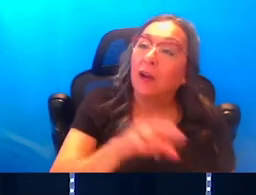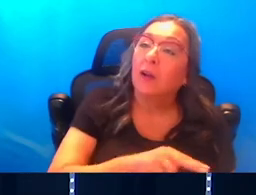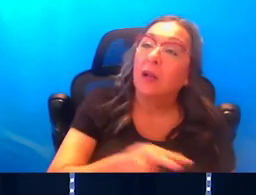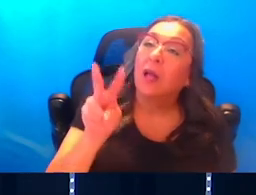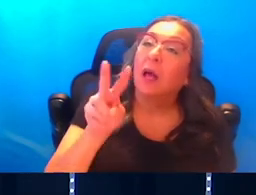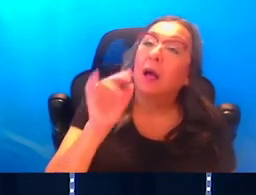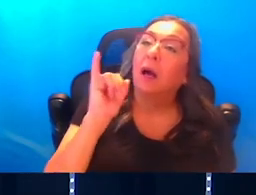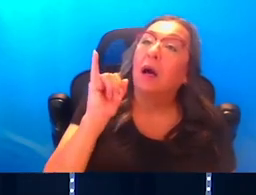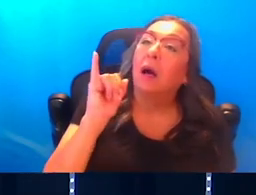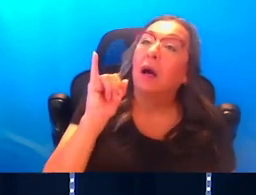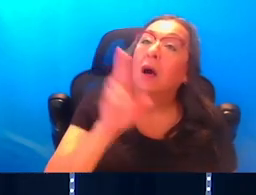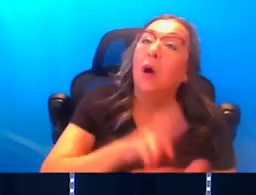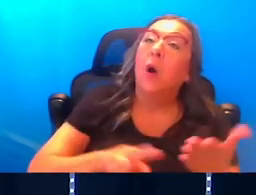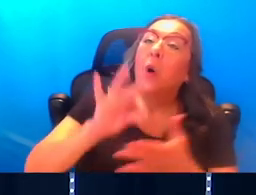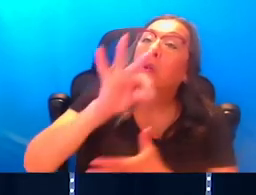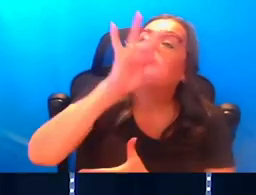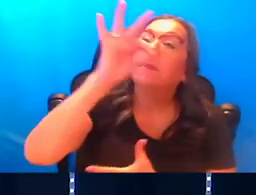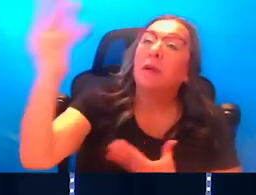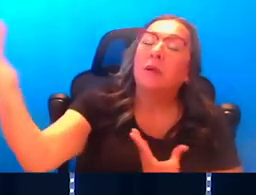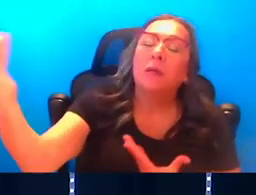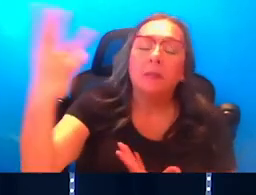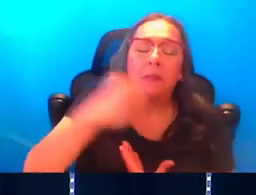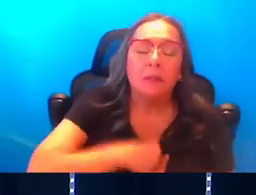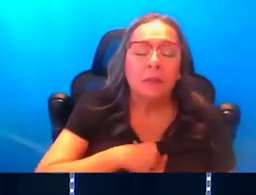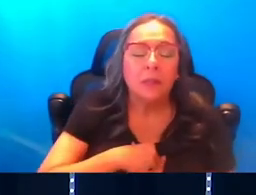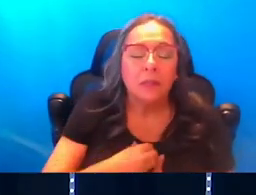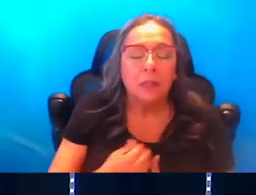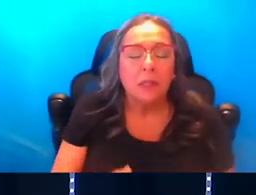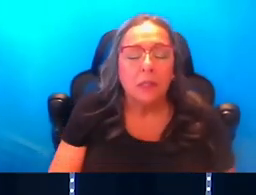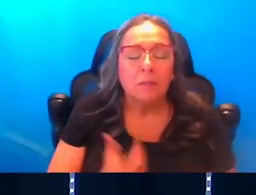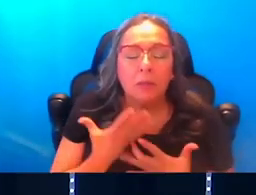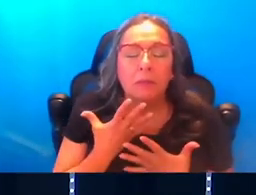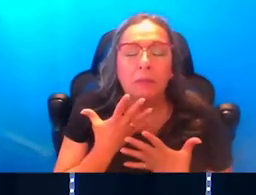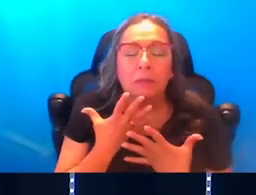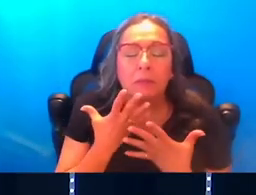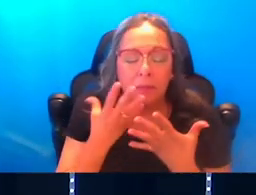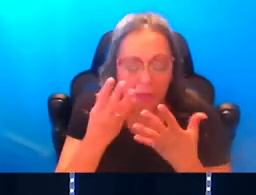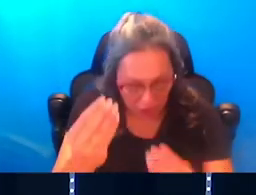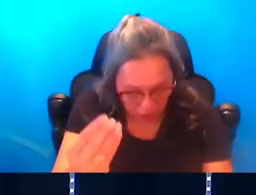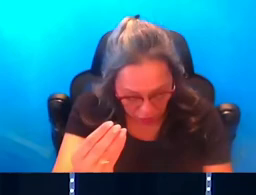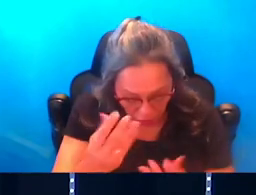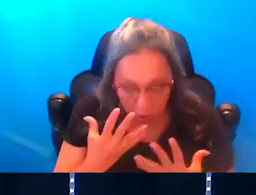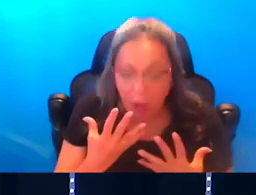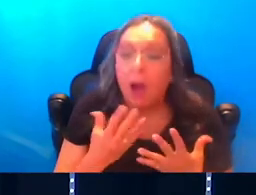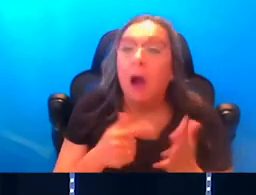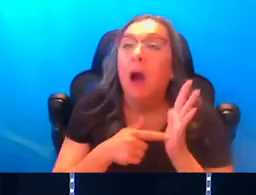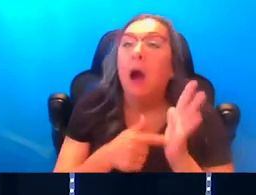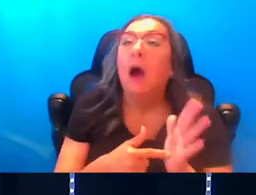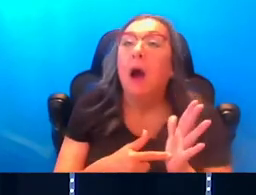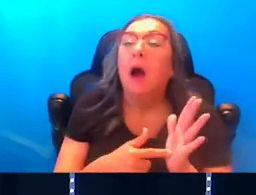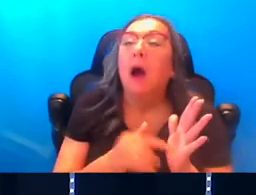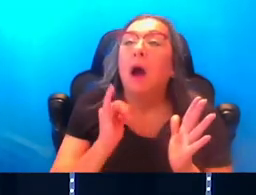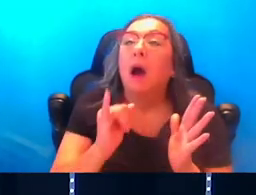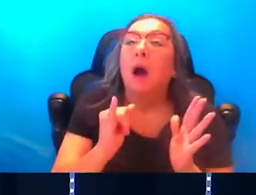Holy Spirit came in power. Showed him what was what, gave his life to Christ.